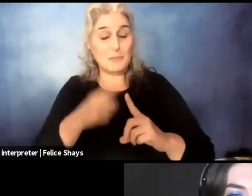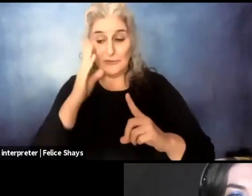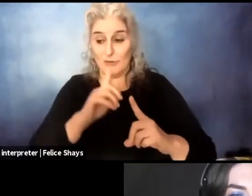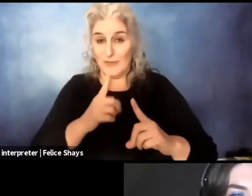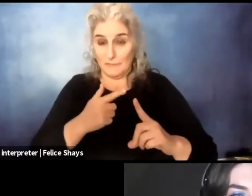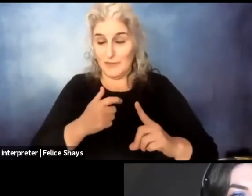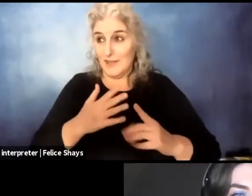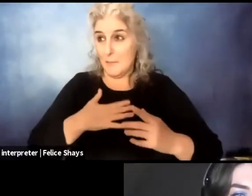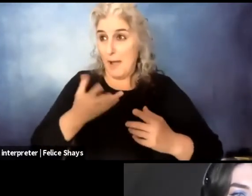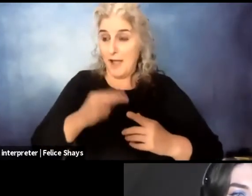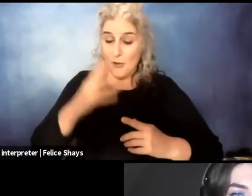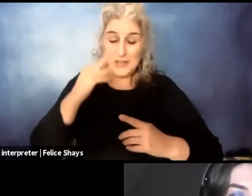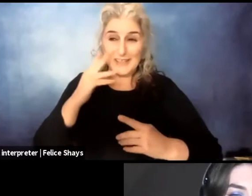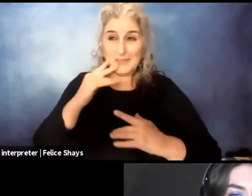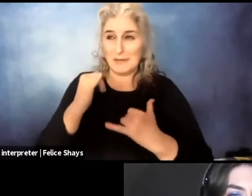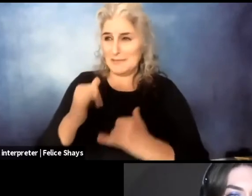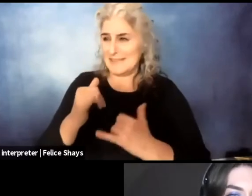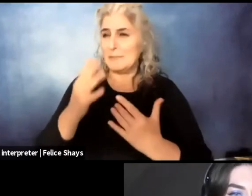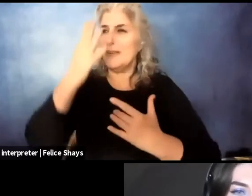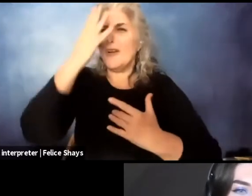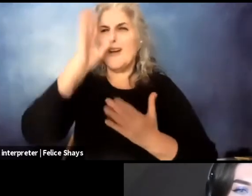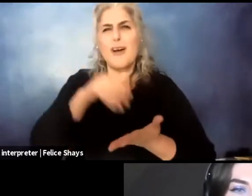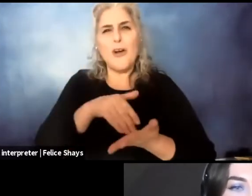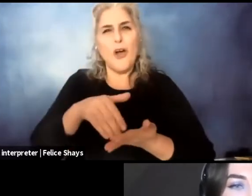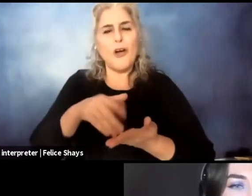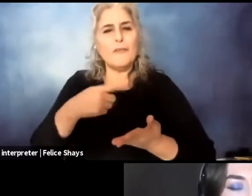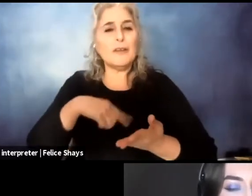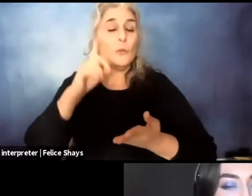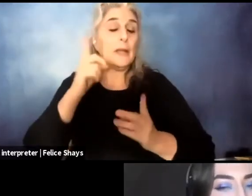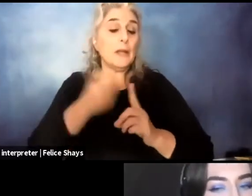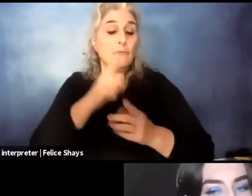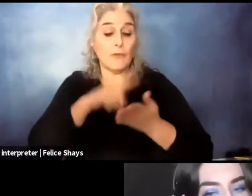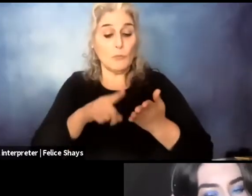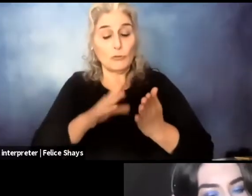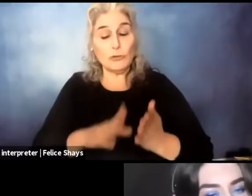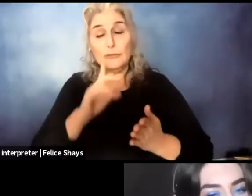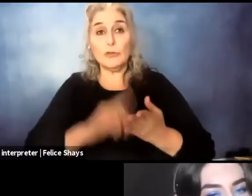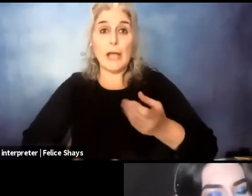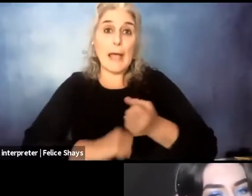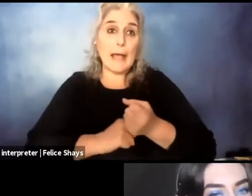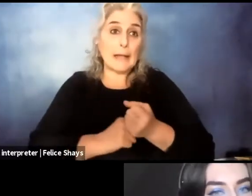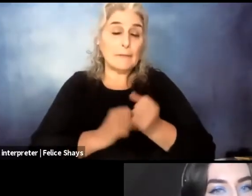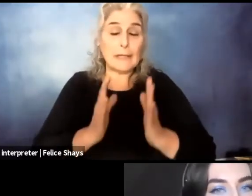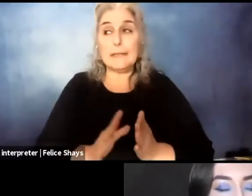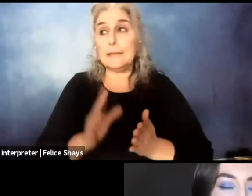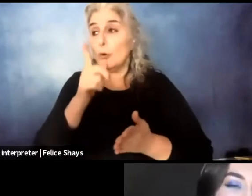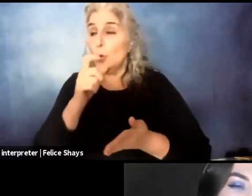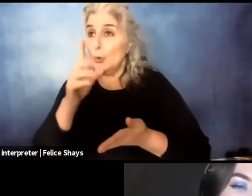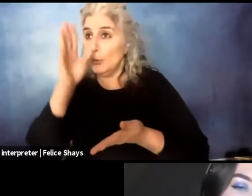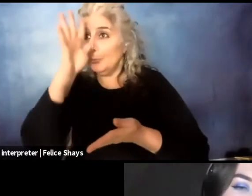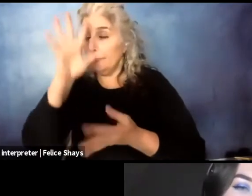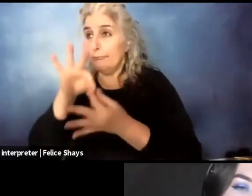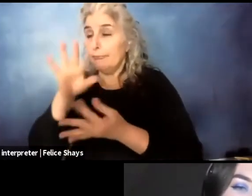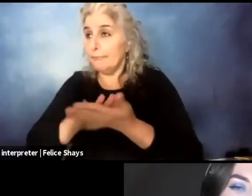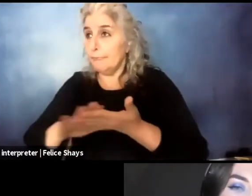lived experience. It's too often that we hear from researchers, advocates, and academicians, and some other